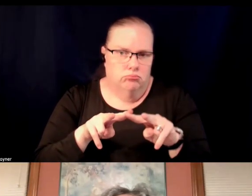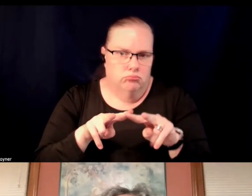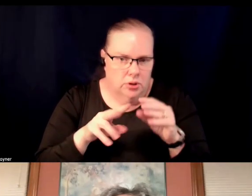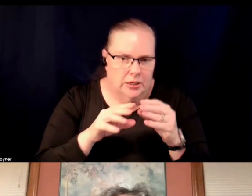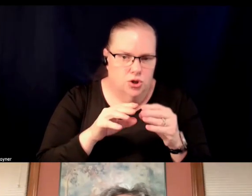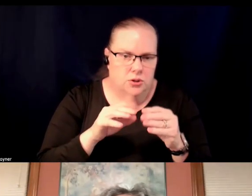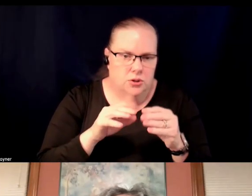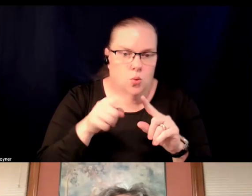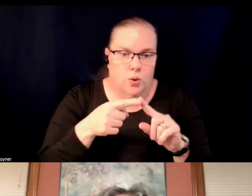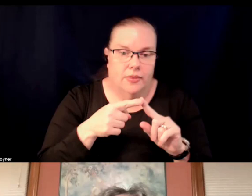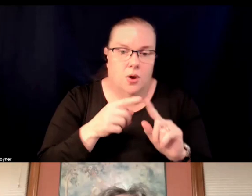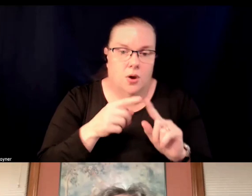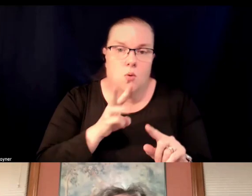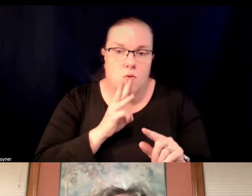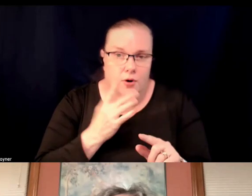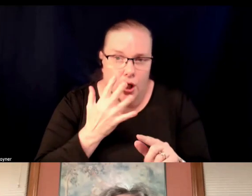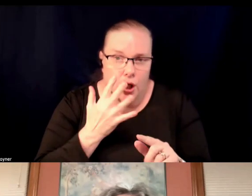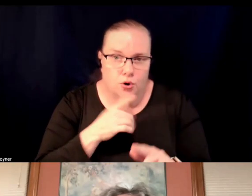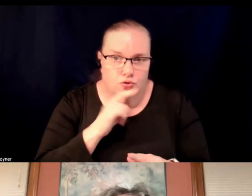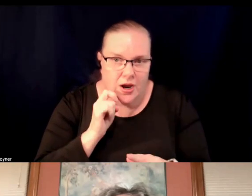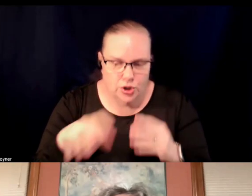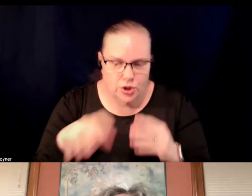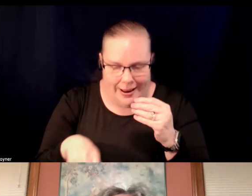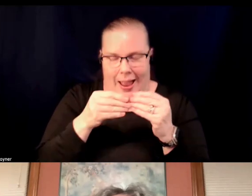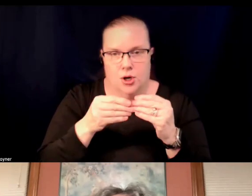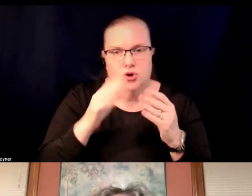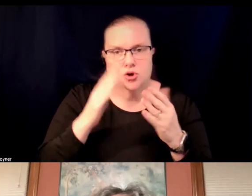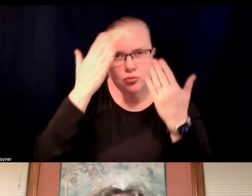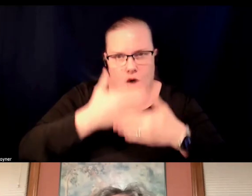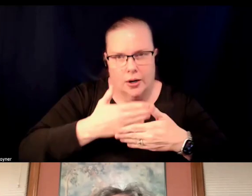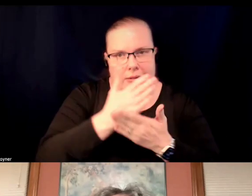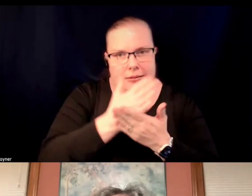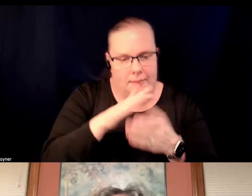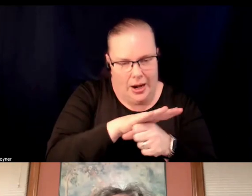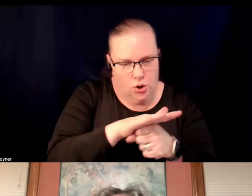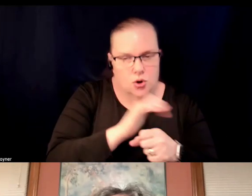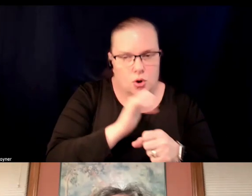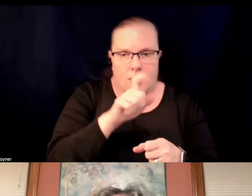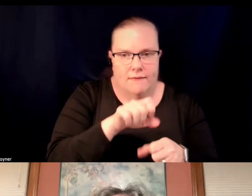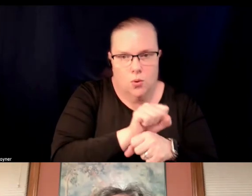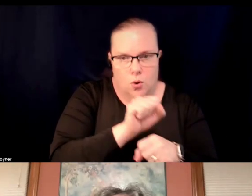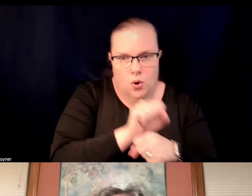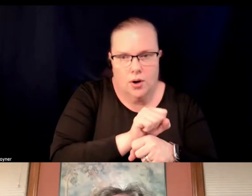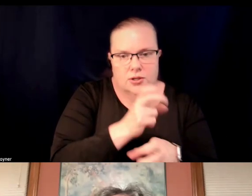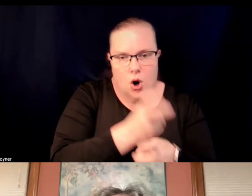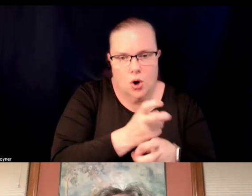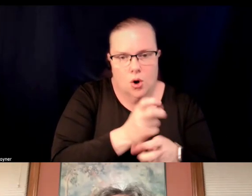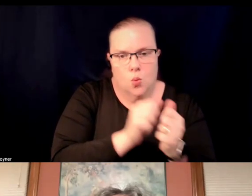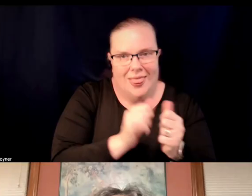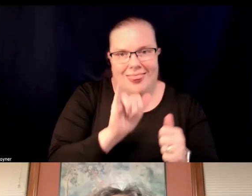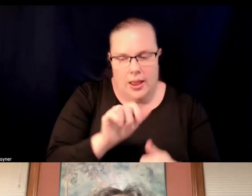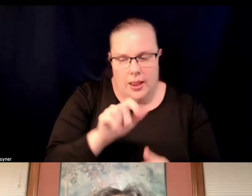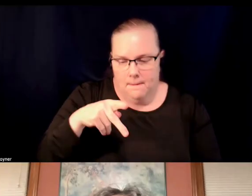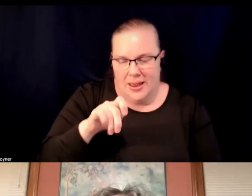is dry and just add another layer of it just to darken some areas, so I don't have to work as hard with the actual pastels